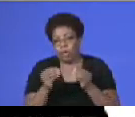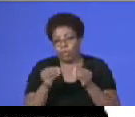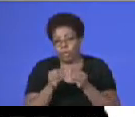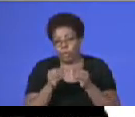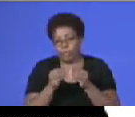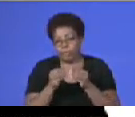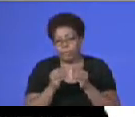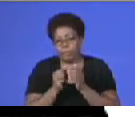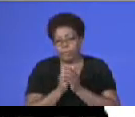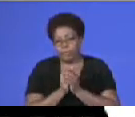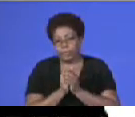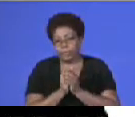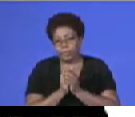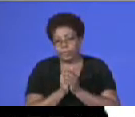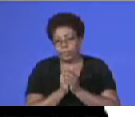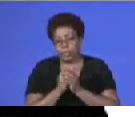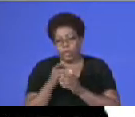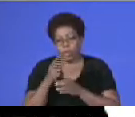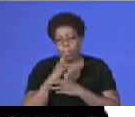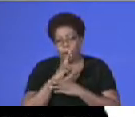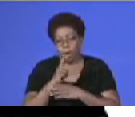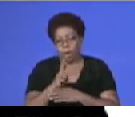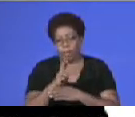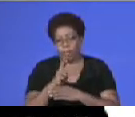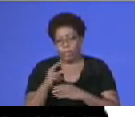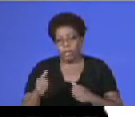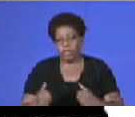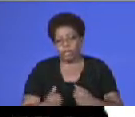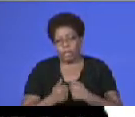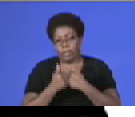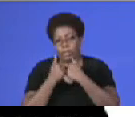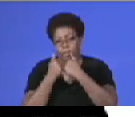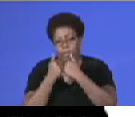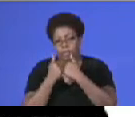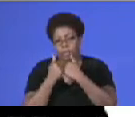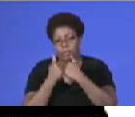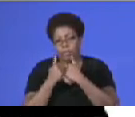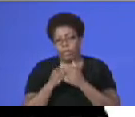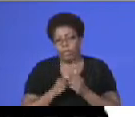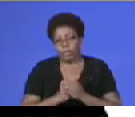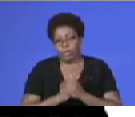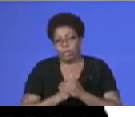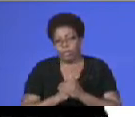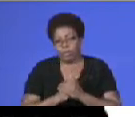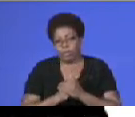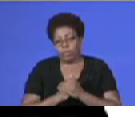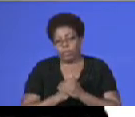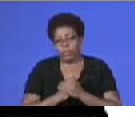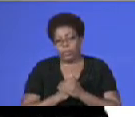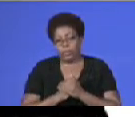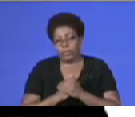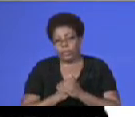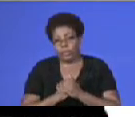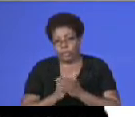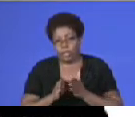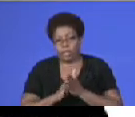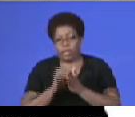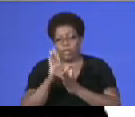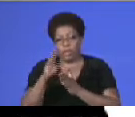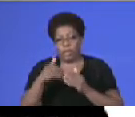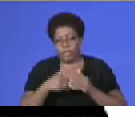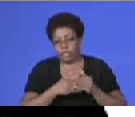Moreover, you are hereby challenged to exemplify the seeds of leadership,